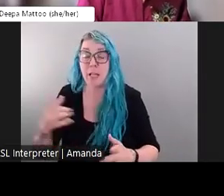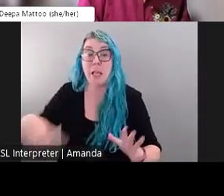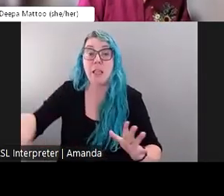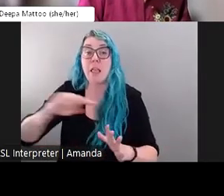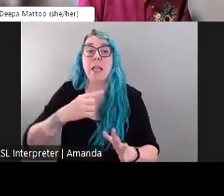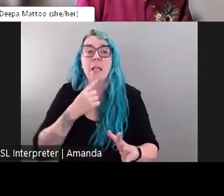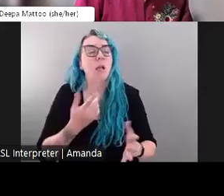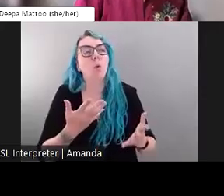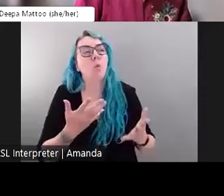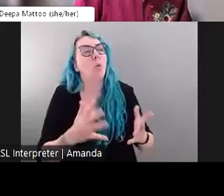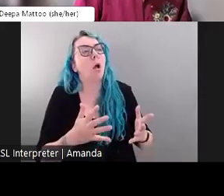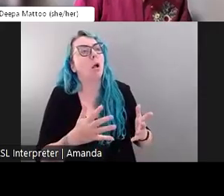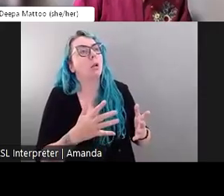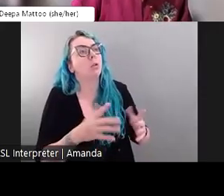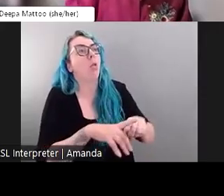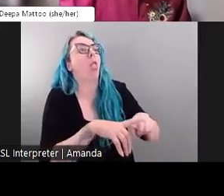their journey.